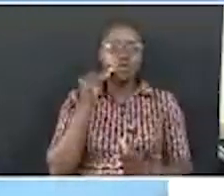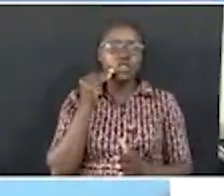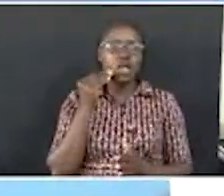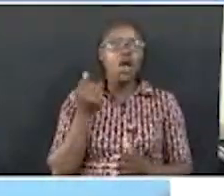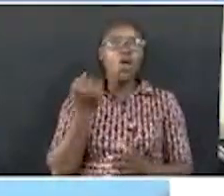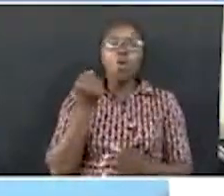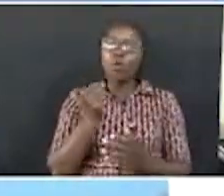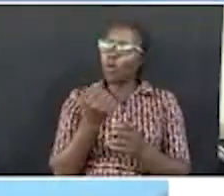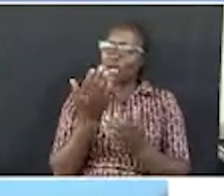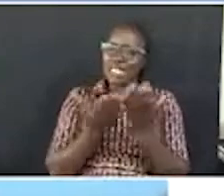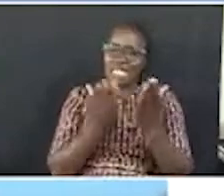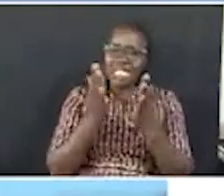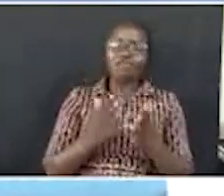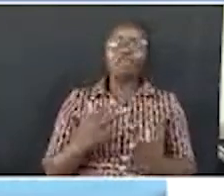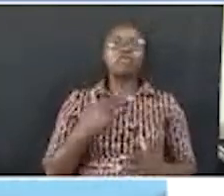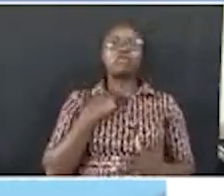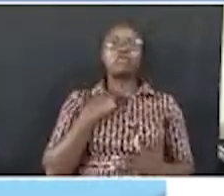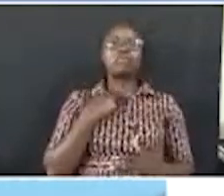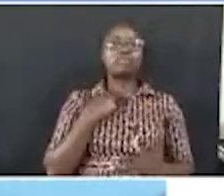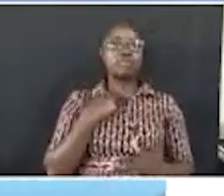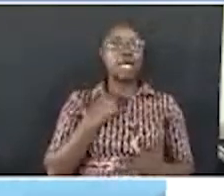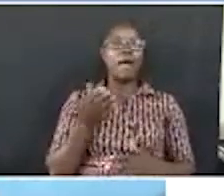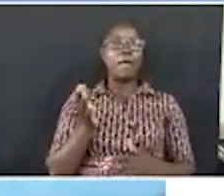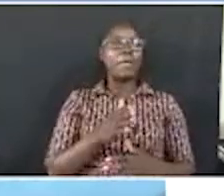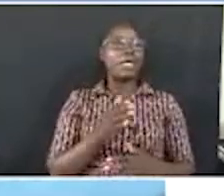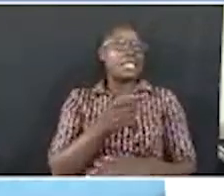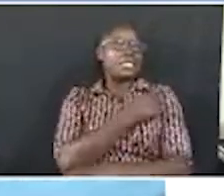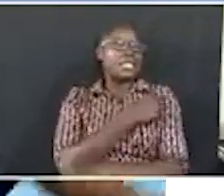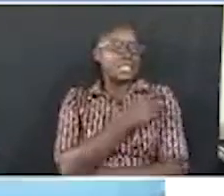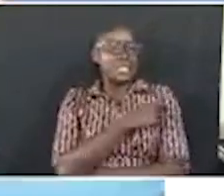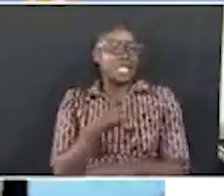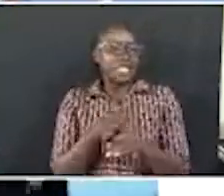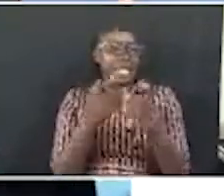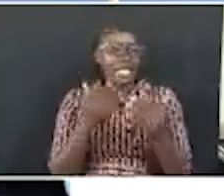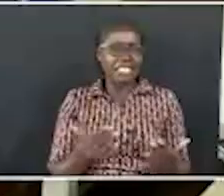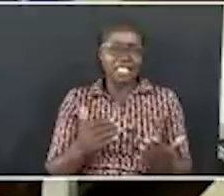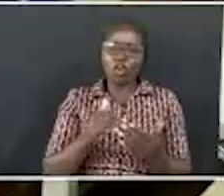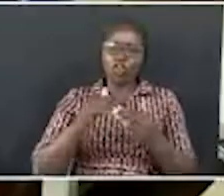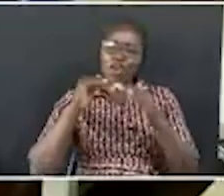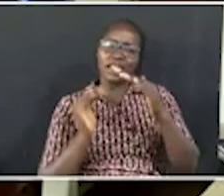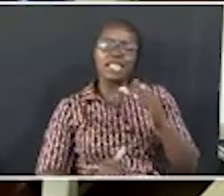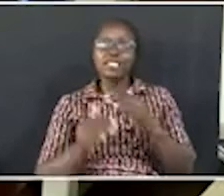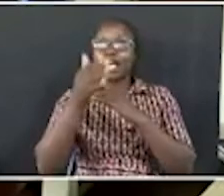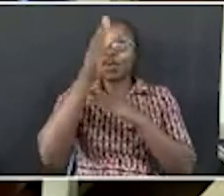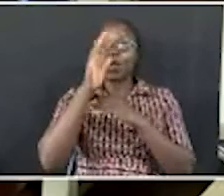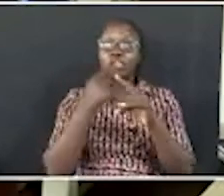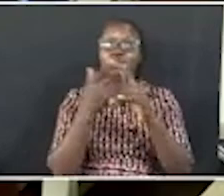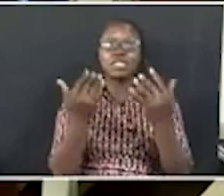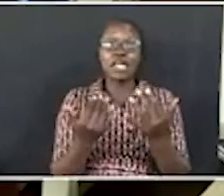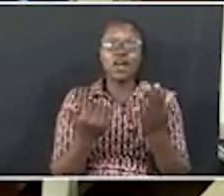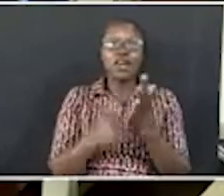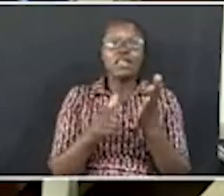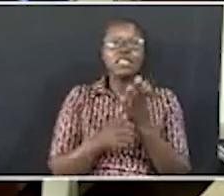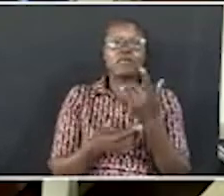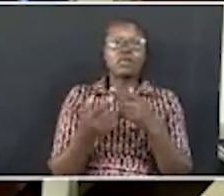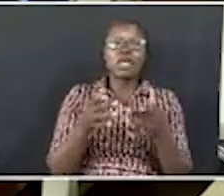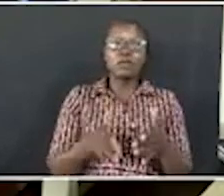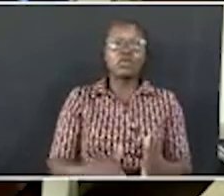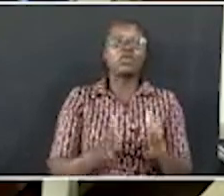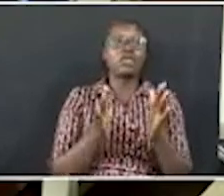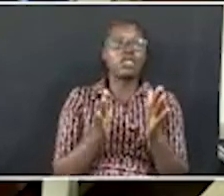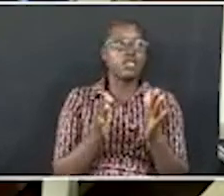workers, backing orders and treating them like they are children of a lesser God. But now trouble comes your